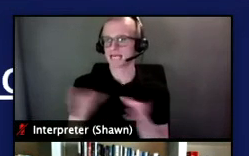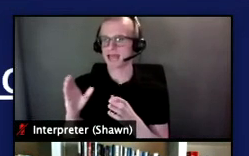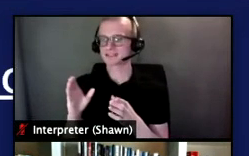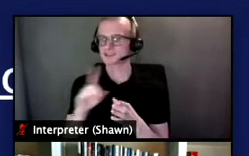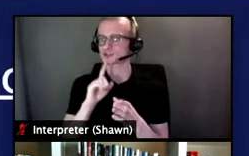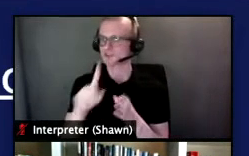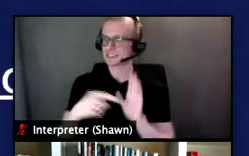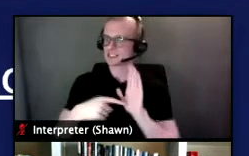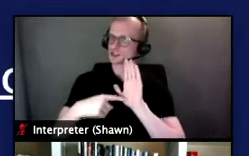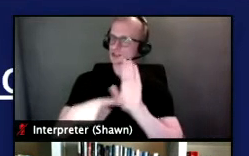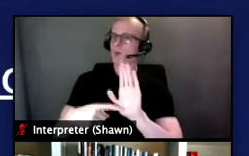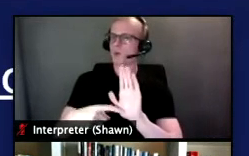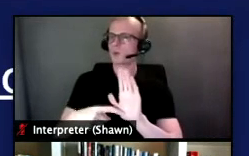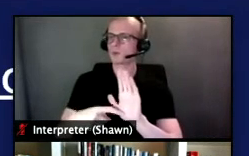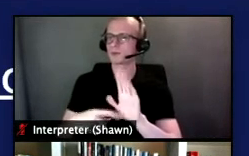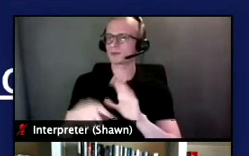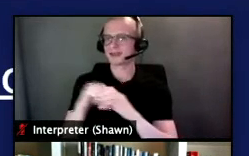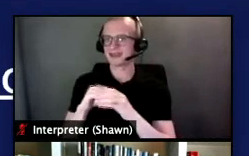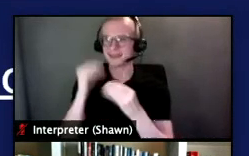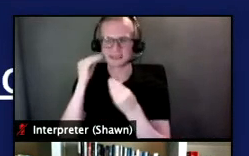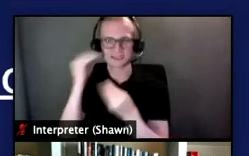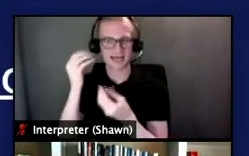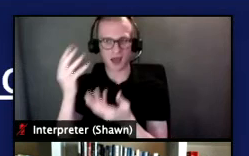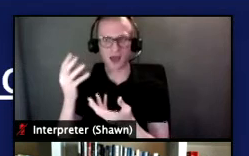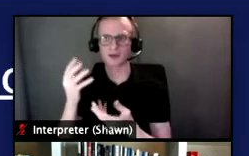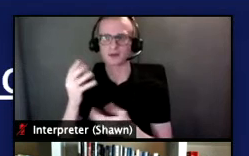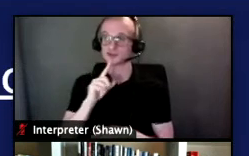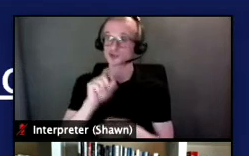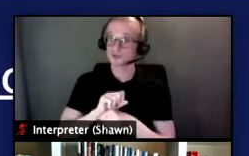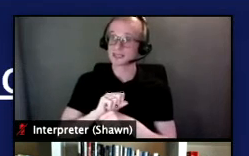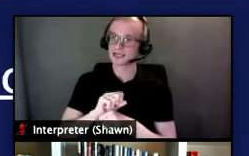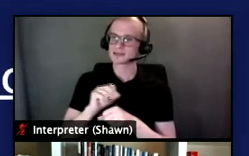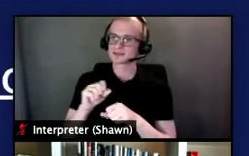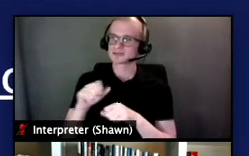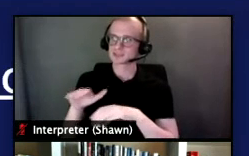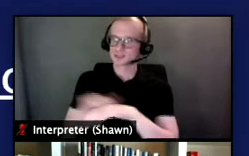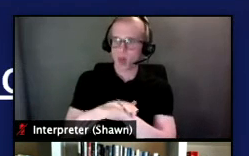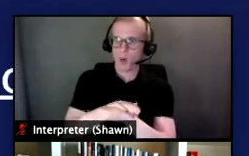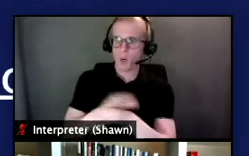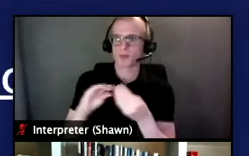the data on whether or not cases are slowing.